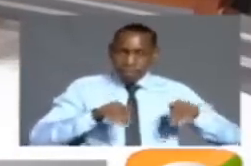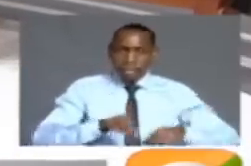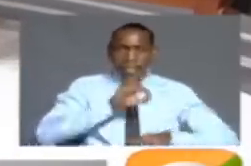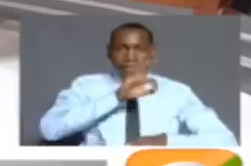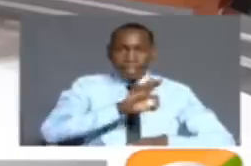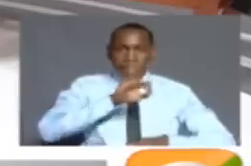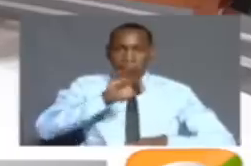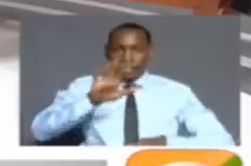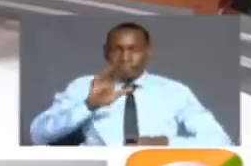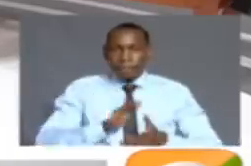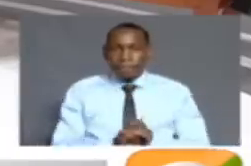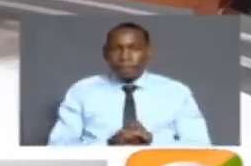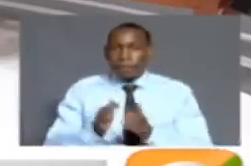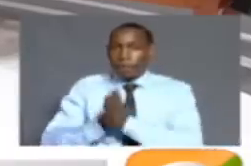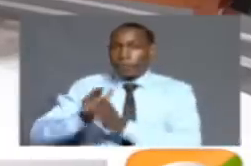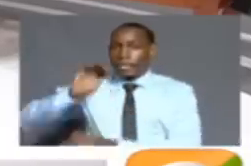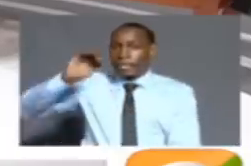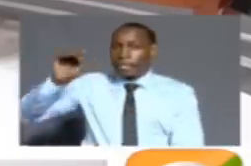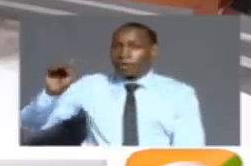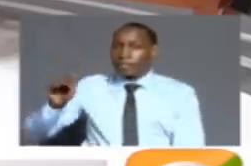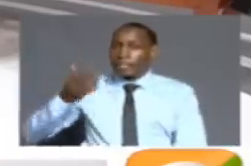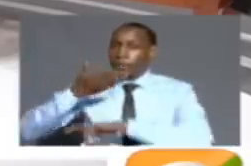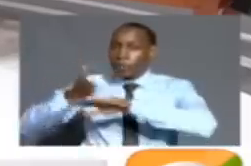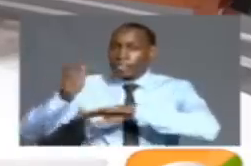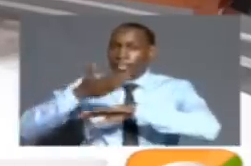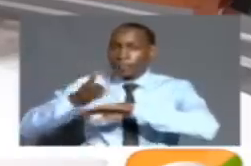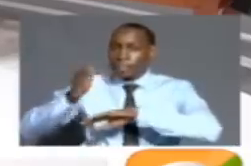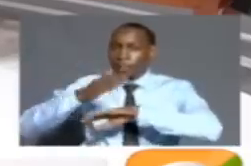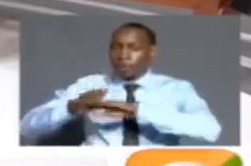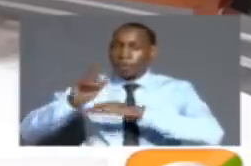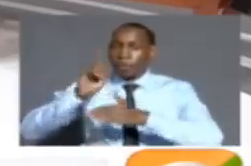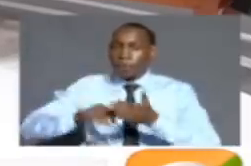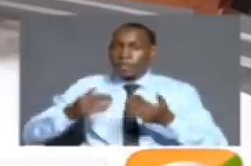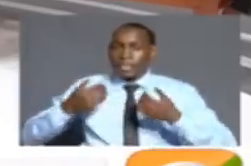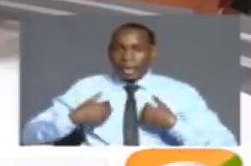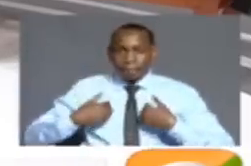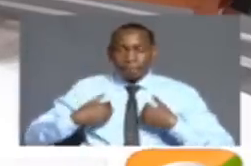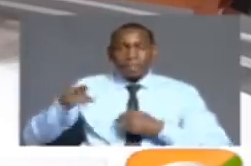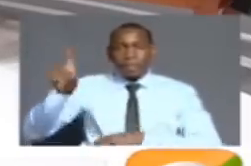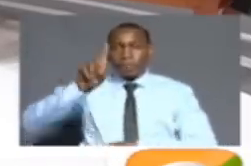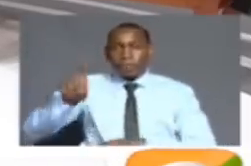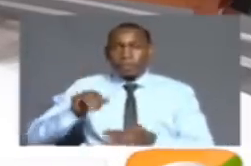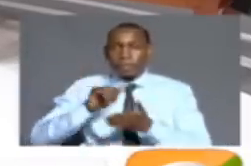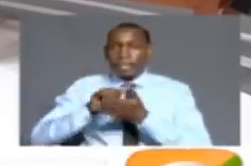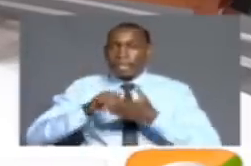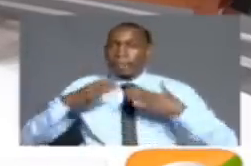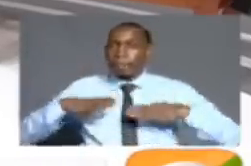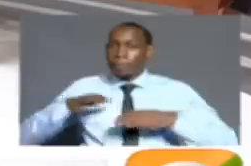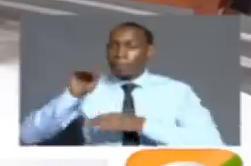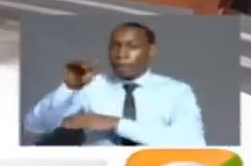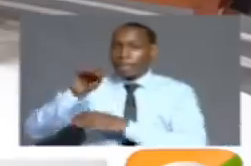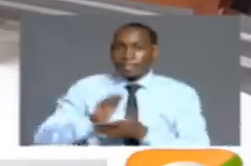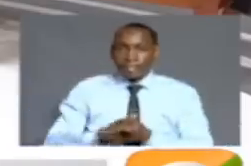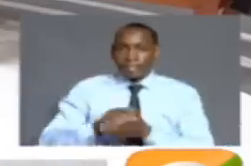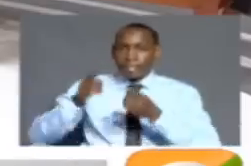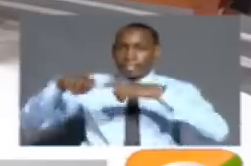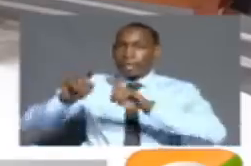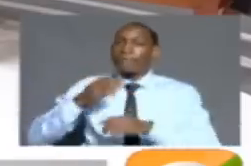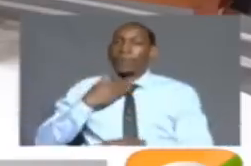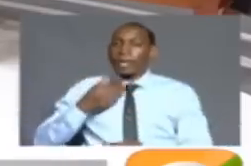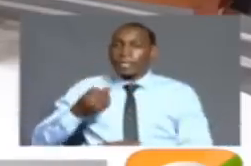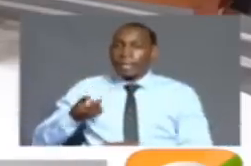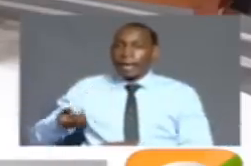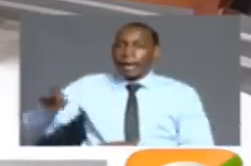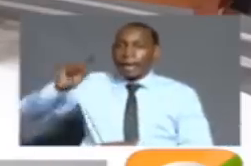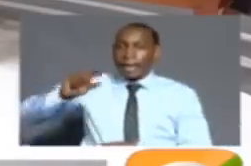Can you finish? Counties misusing what they have already is the question that people are asking. Mm-hmm. You guys want to throw more